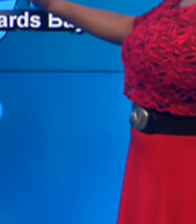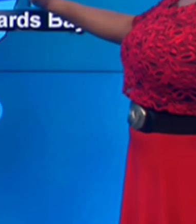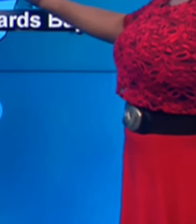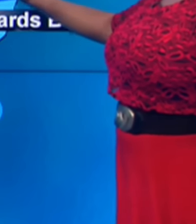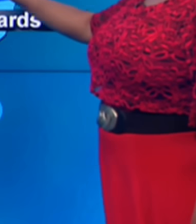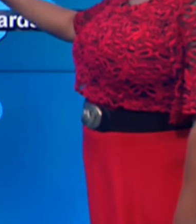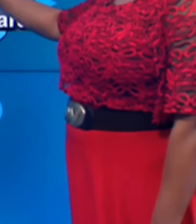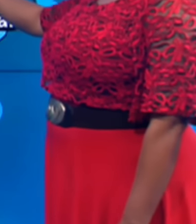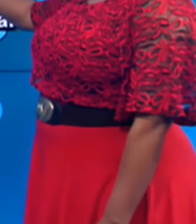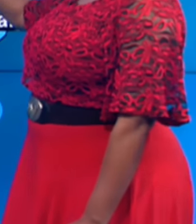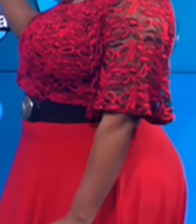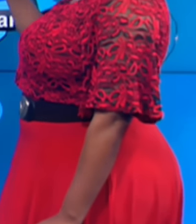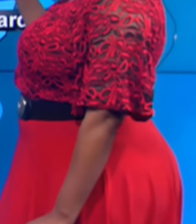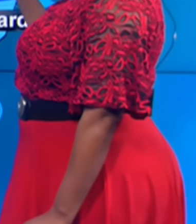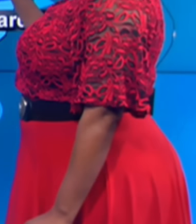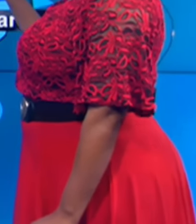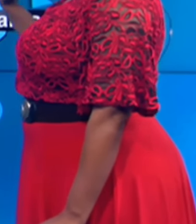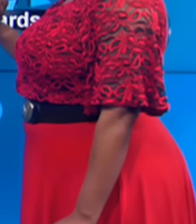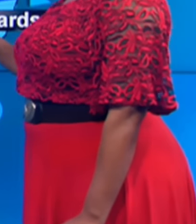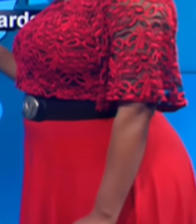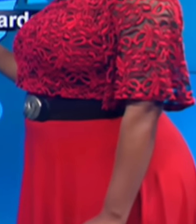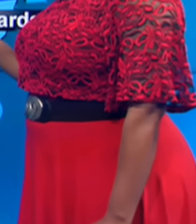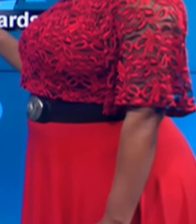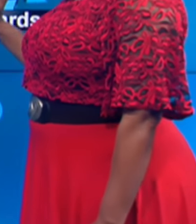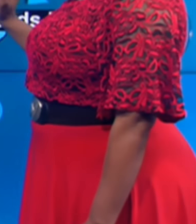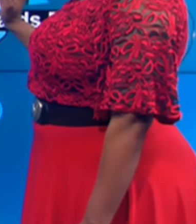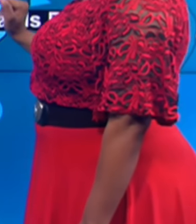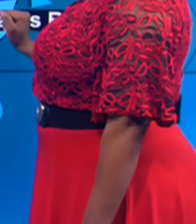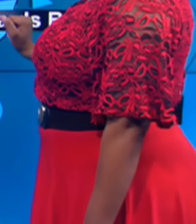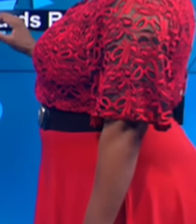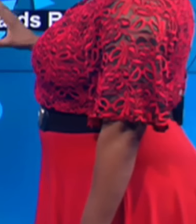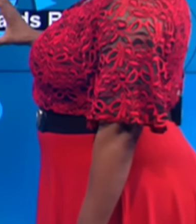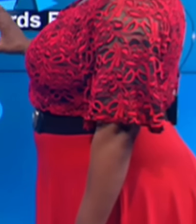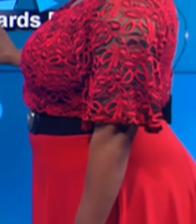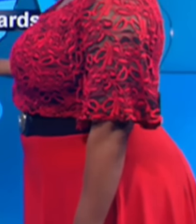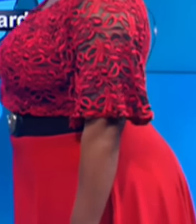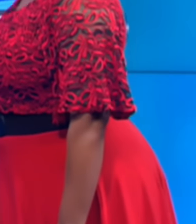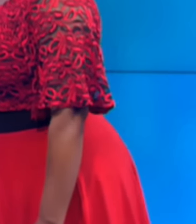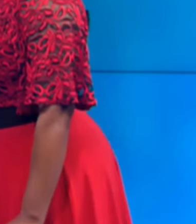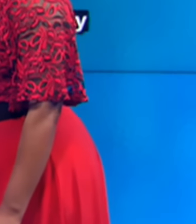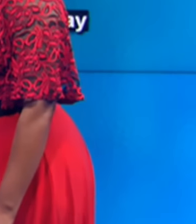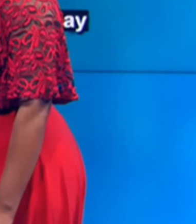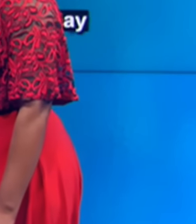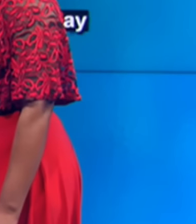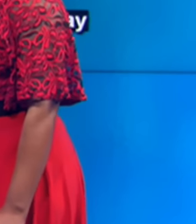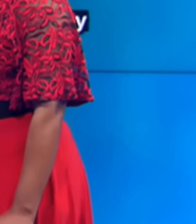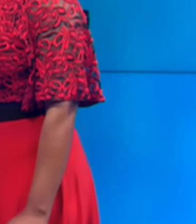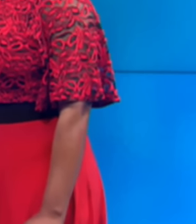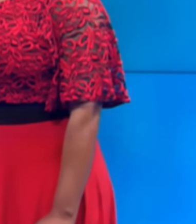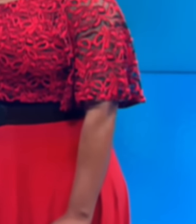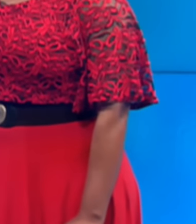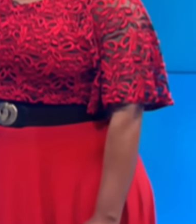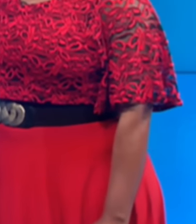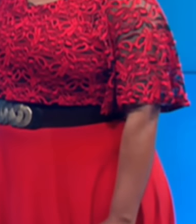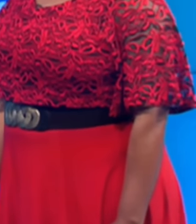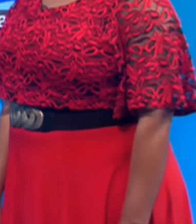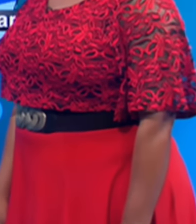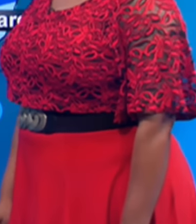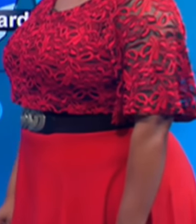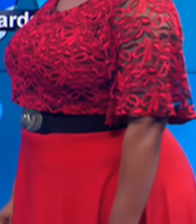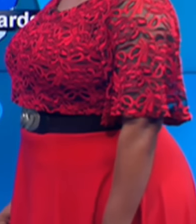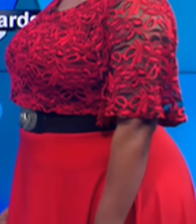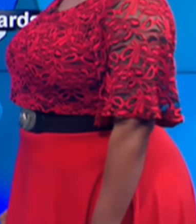tša dipula ka diperesente tše 30 re tsenela gona go la Mpumalanga le gona dipula tše di sa le gona bogareng ba naga le gona ge re lebelela jalo dipula di